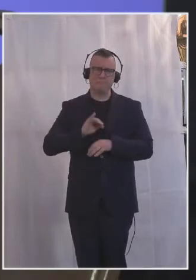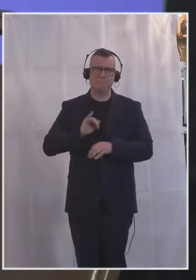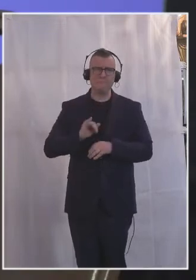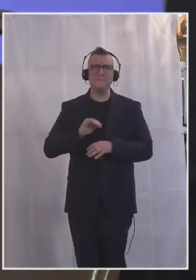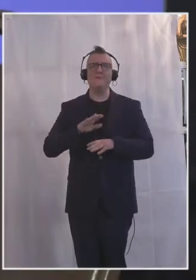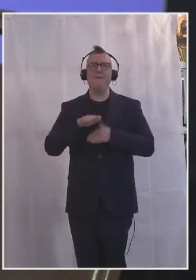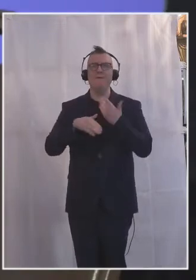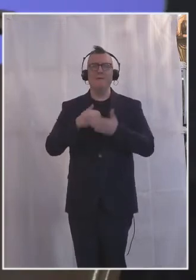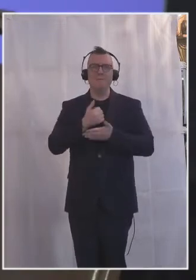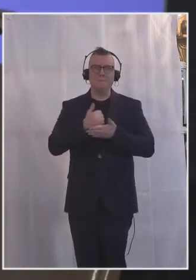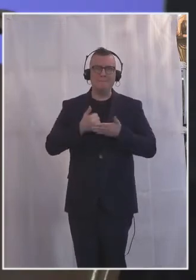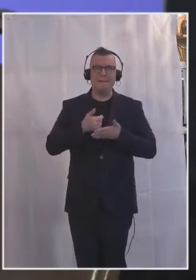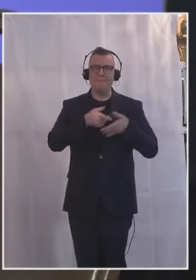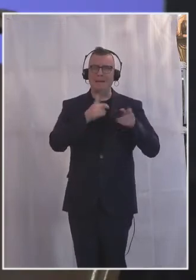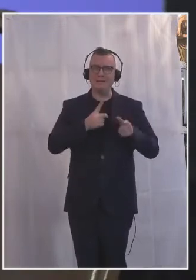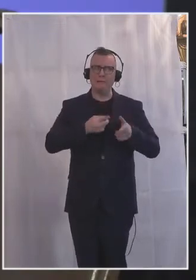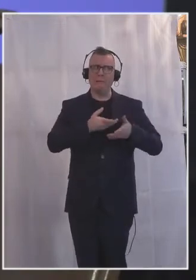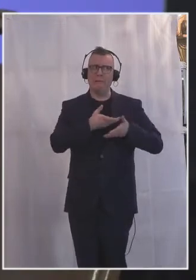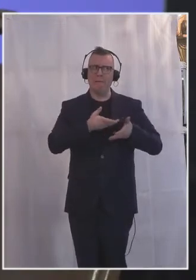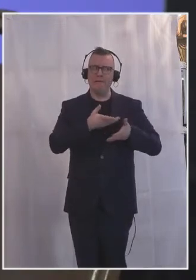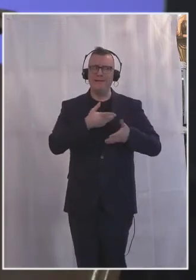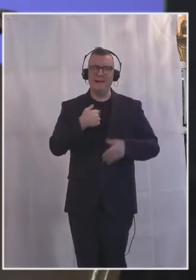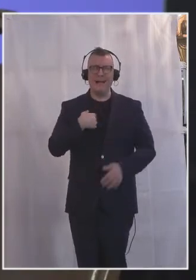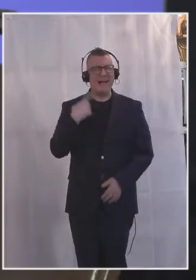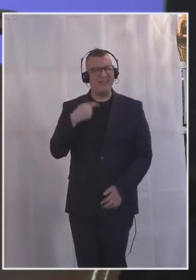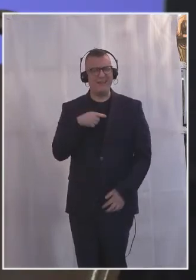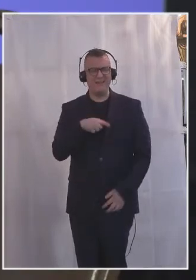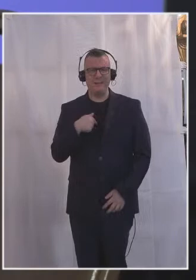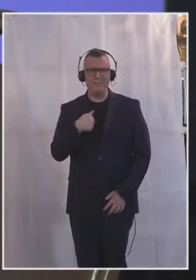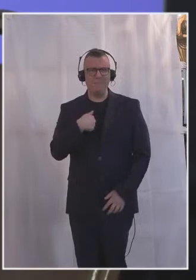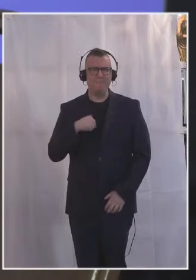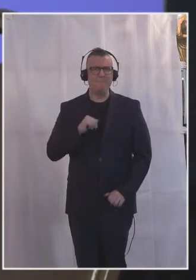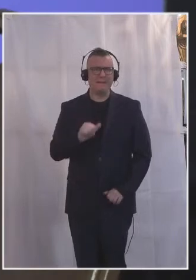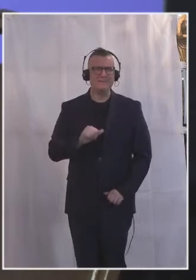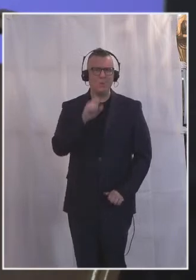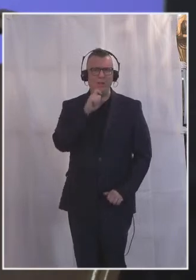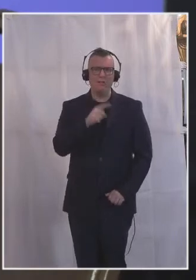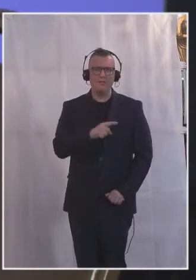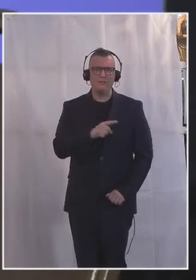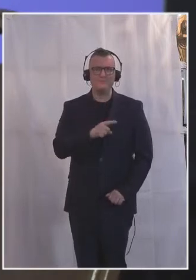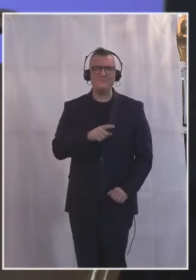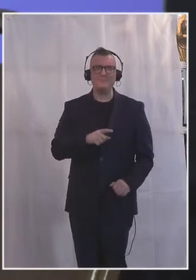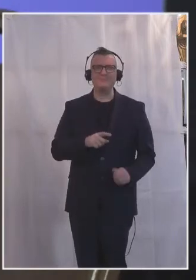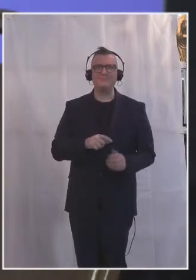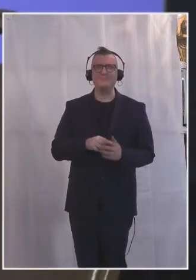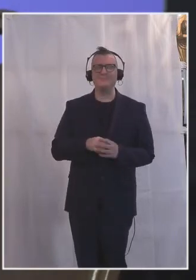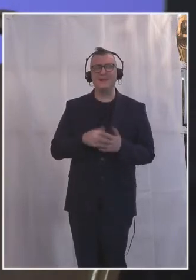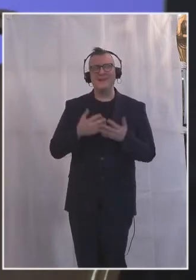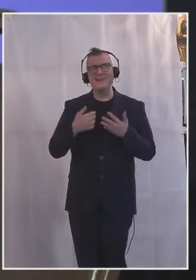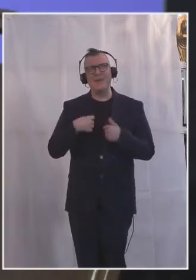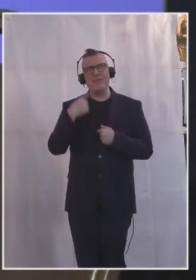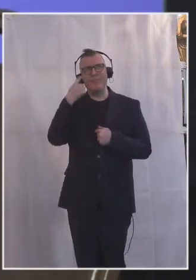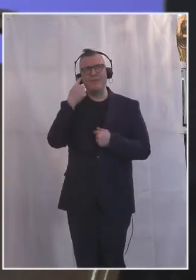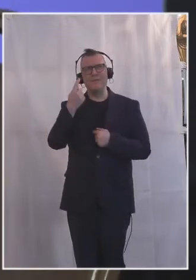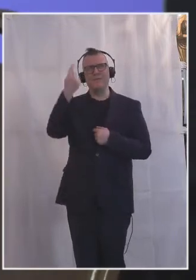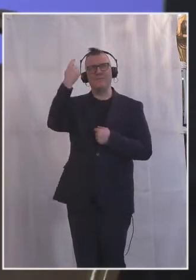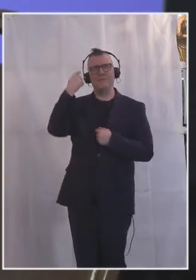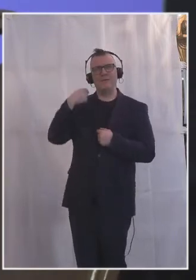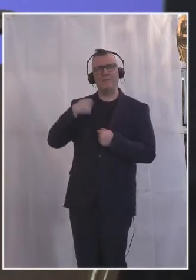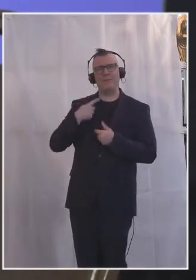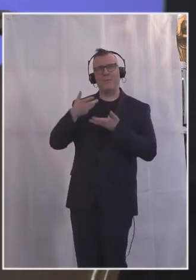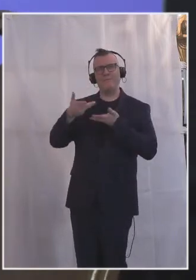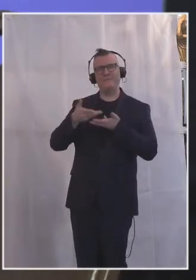bank manager happy. I think you would be good at that. And that was the conversation, and when I look back to that conversation, I did